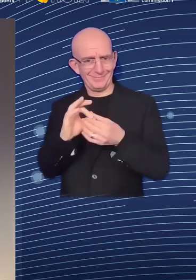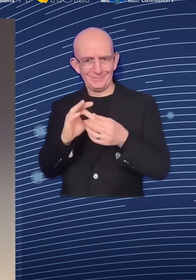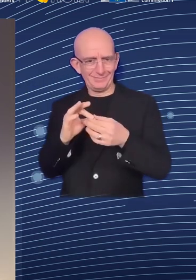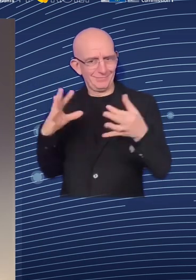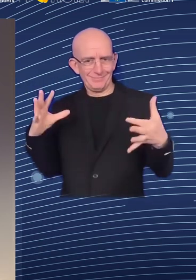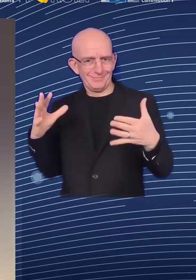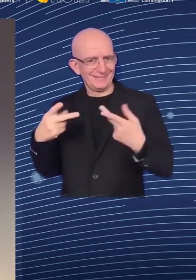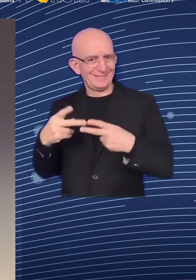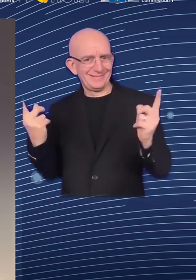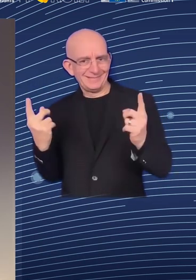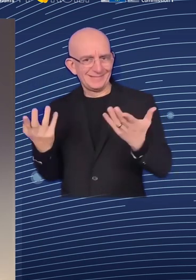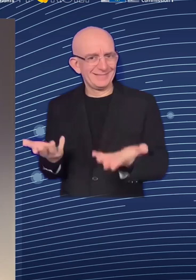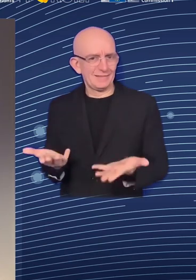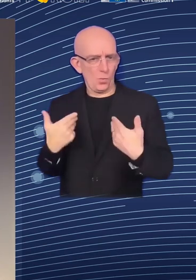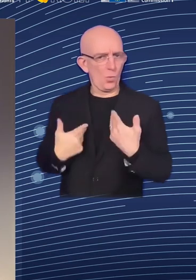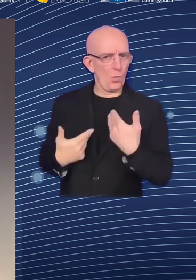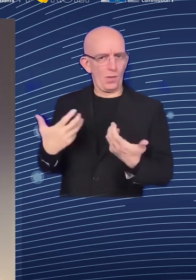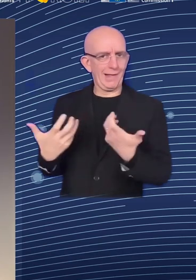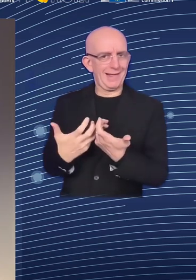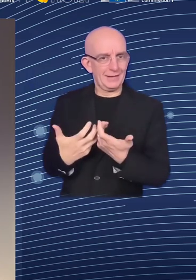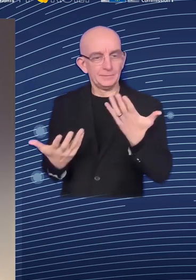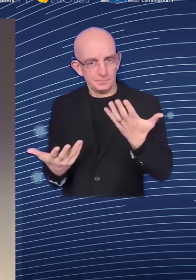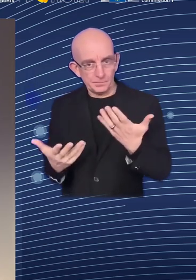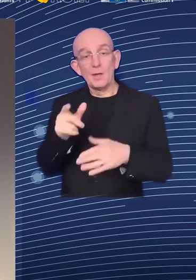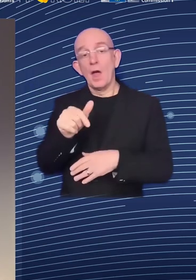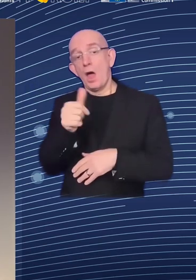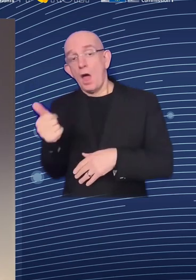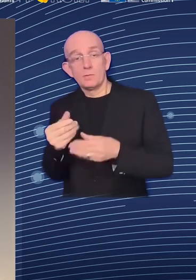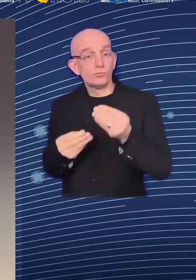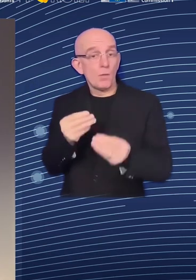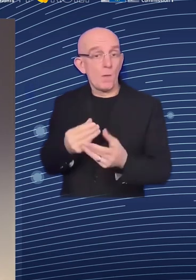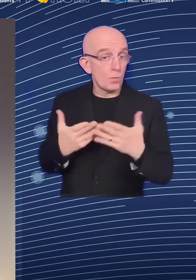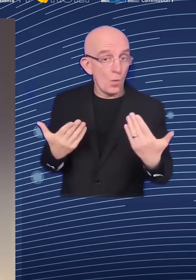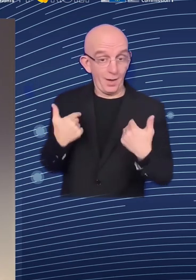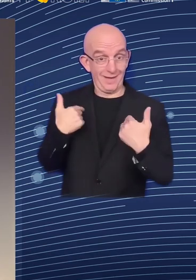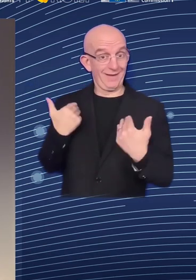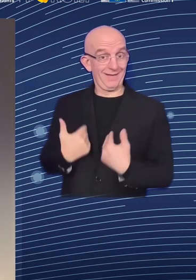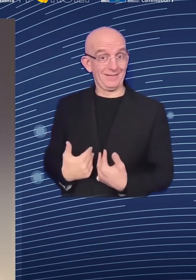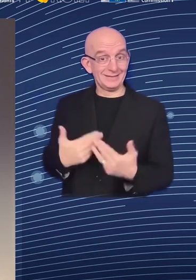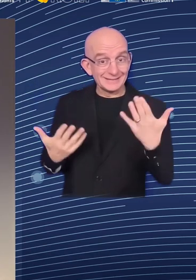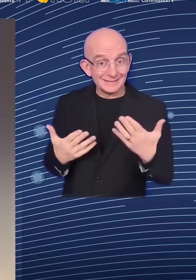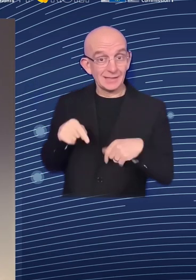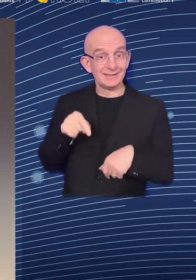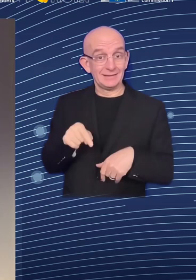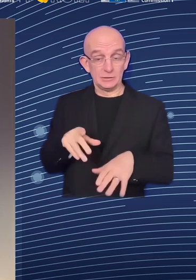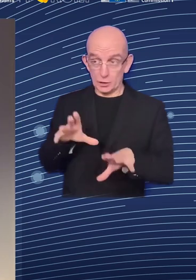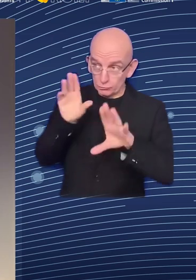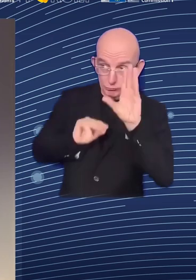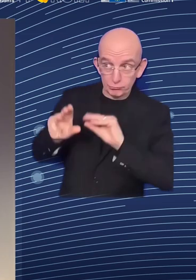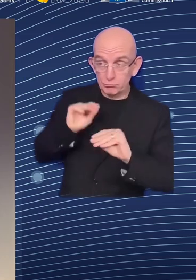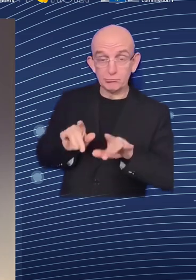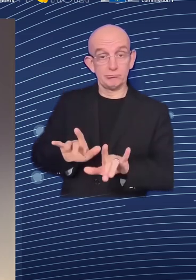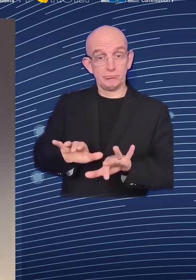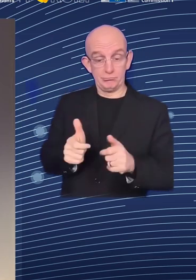about this individual level is a completion rate of online courses. And this, let me tell you, is a disaster.